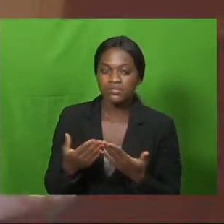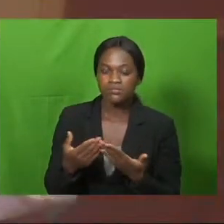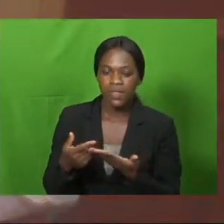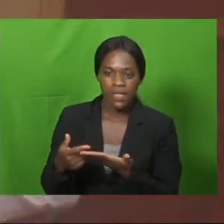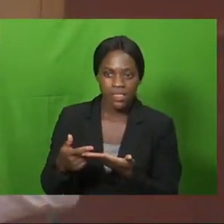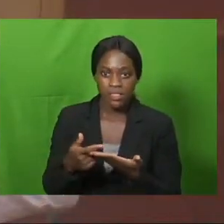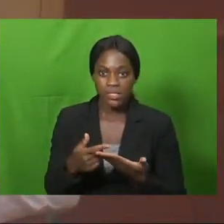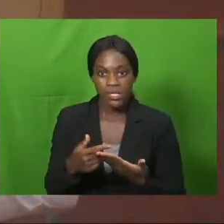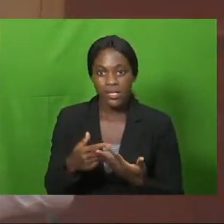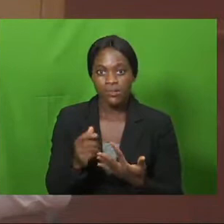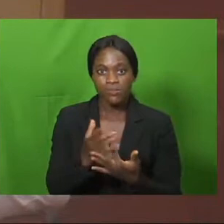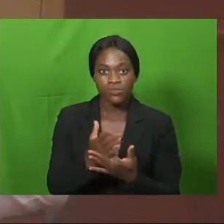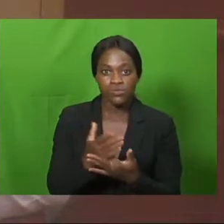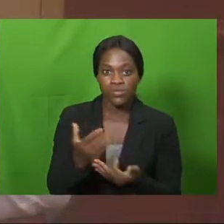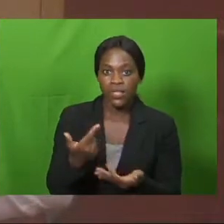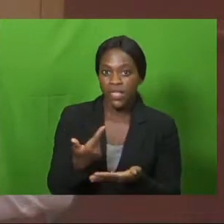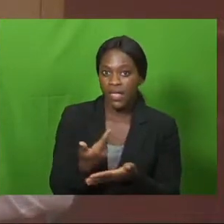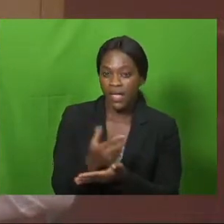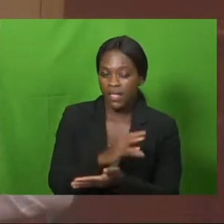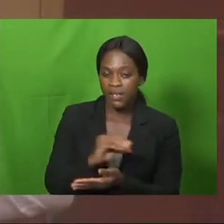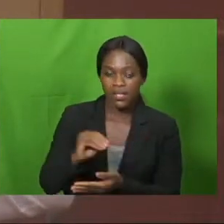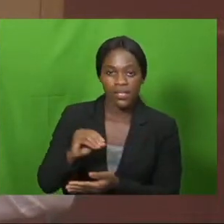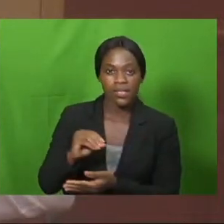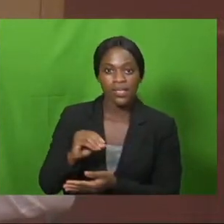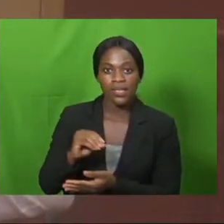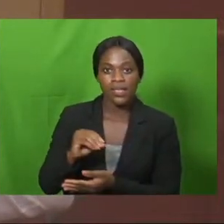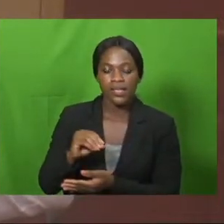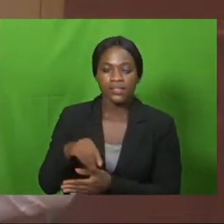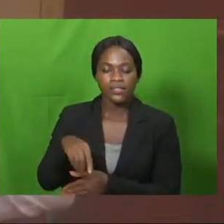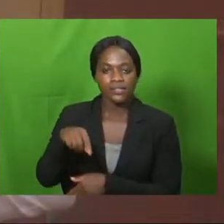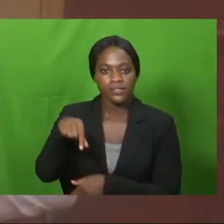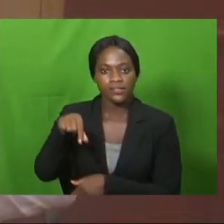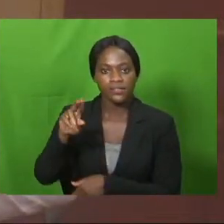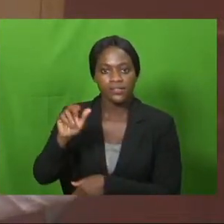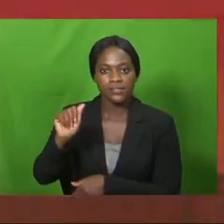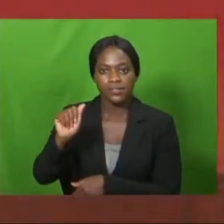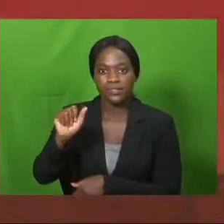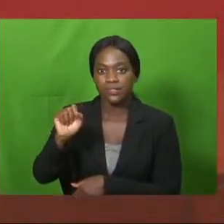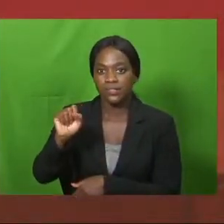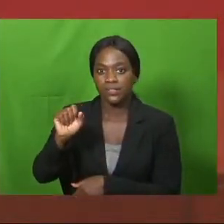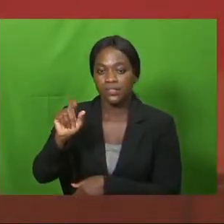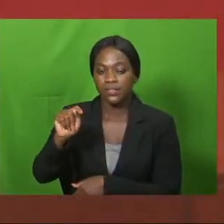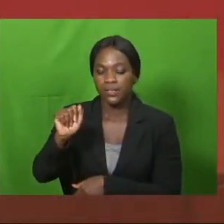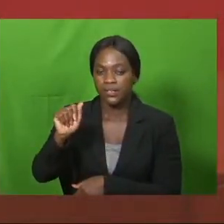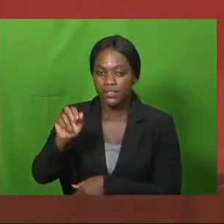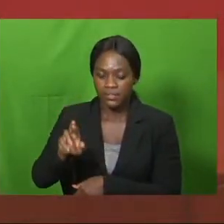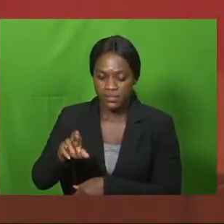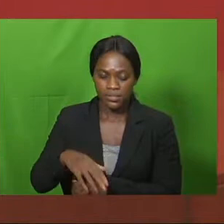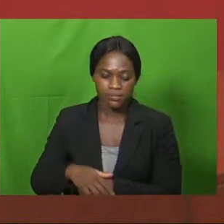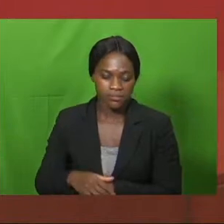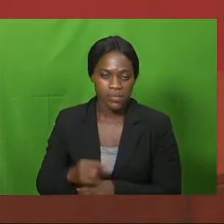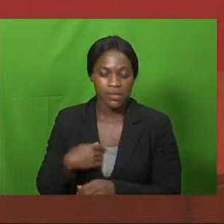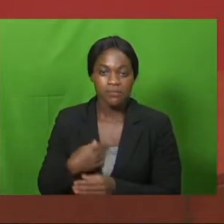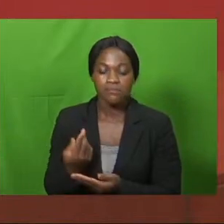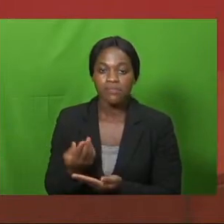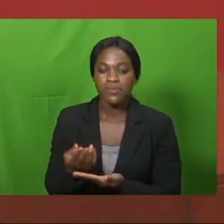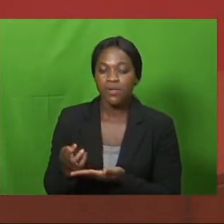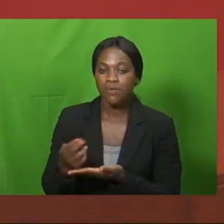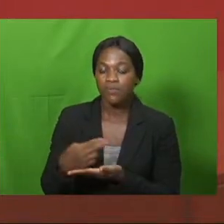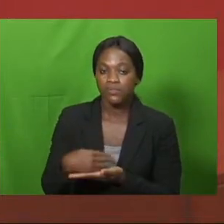the state of Qatar. I will return to Ghana in the evening of Sunday, 12